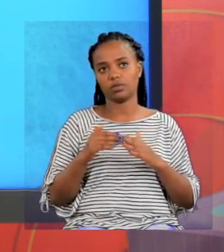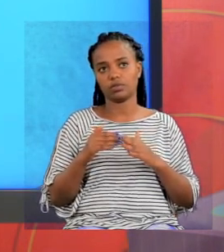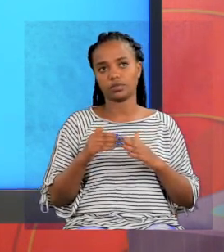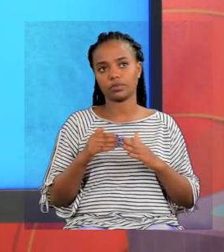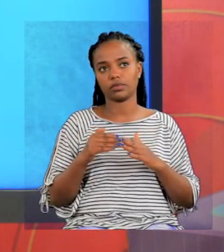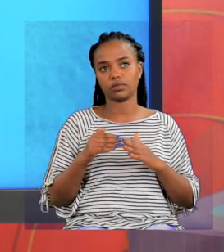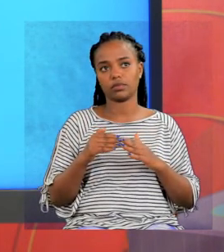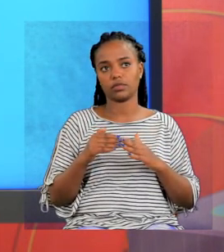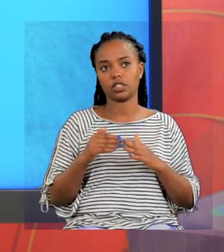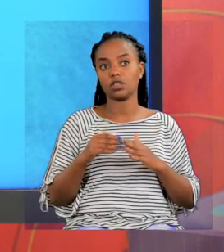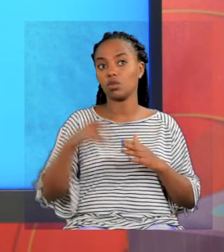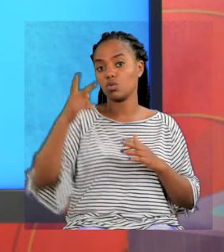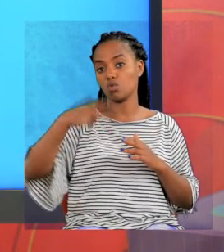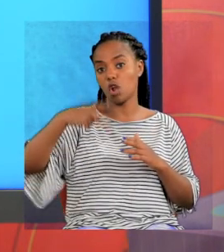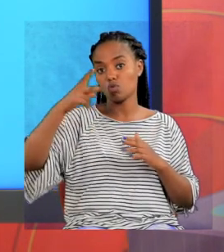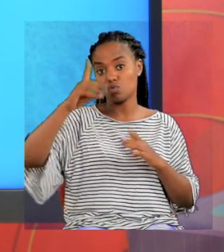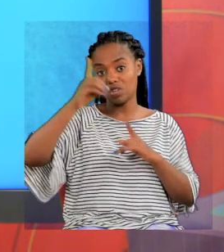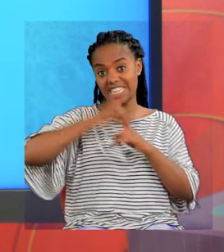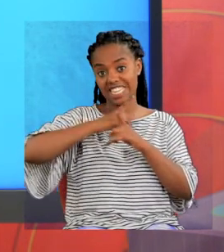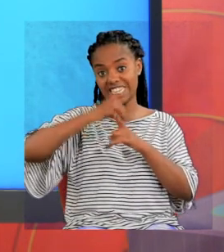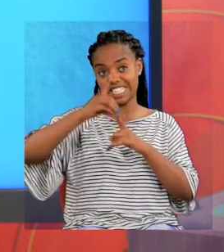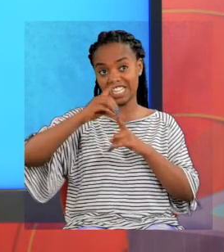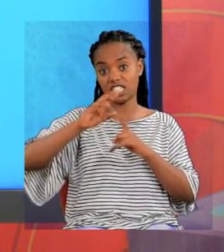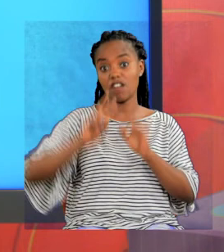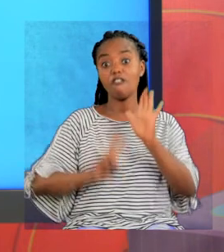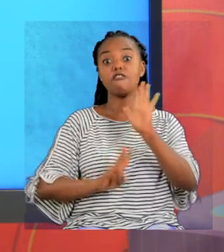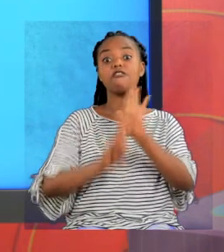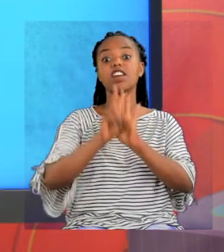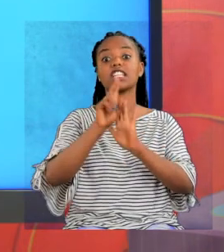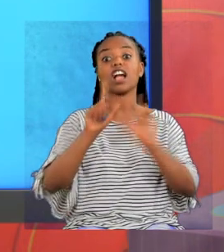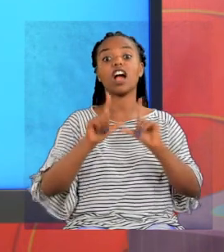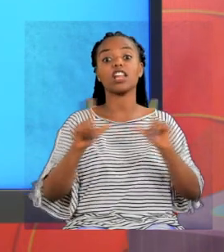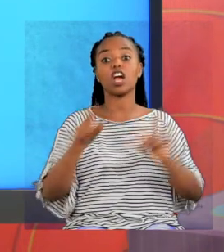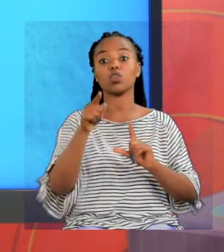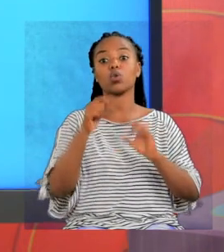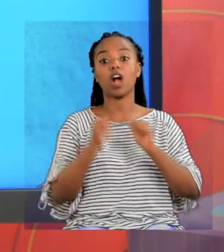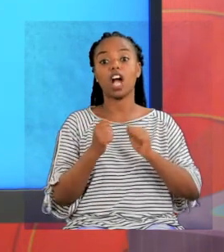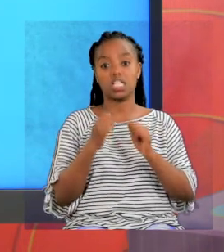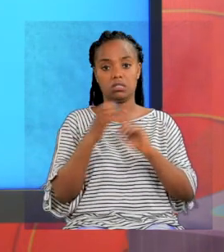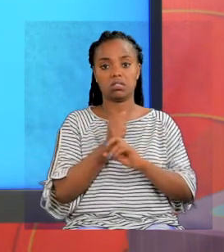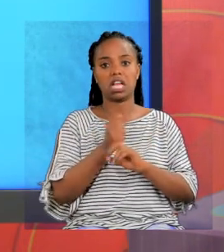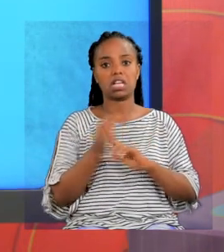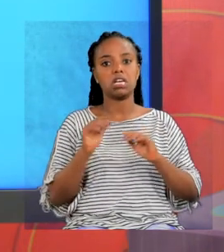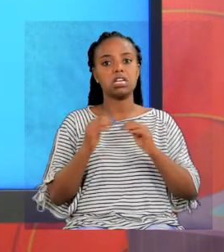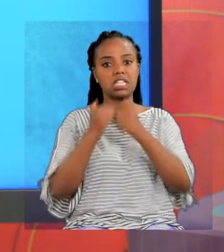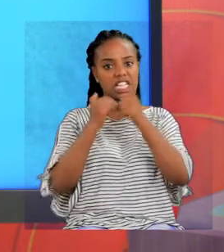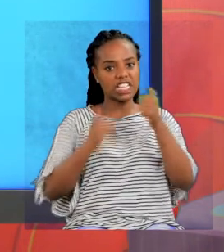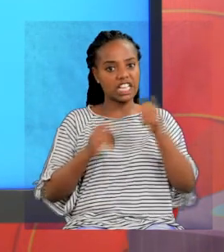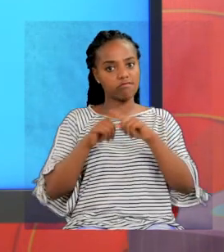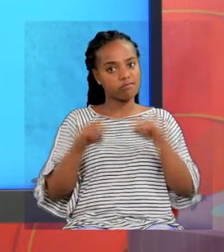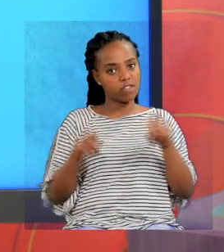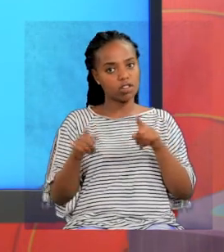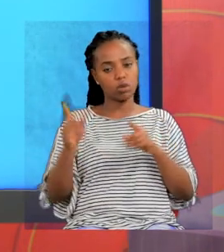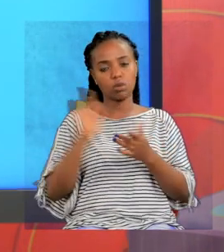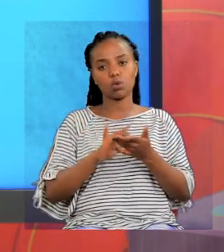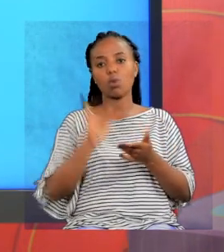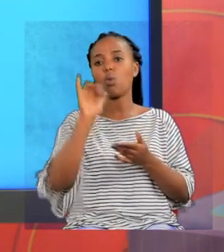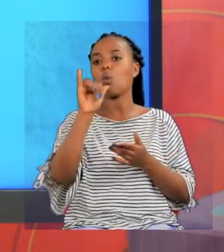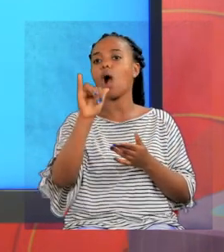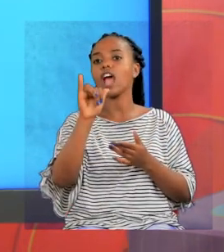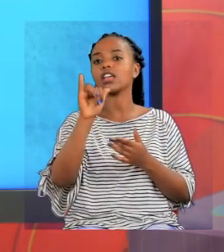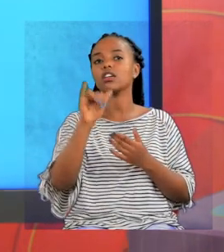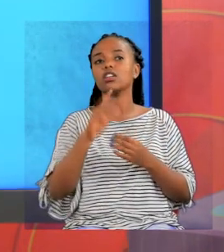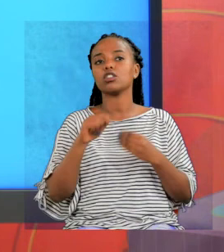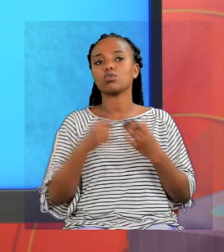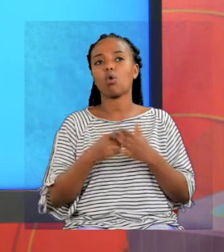this distance. Since it's a vertical line, you can take the difference between y coordinate. So